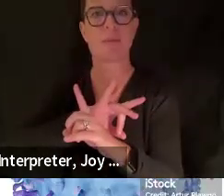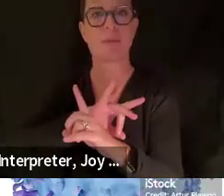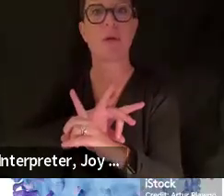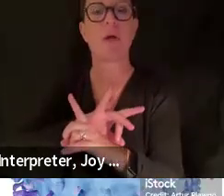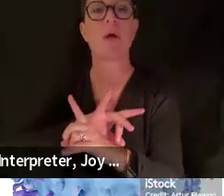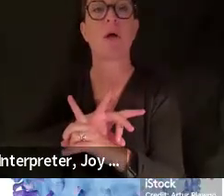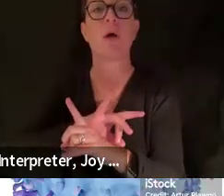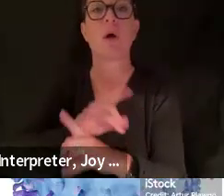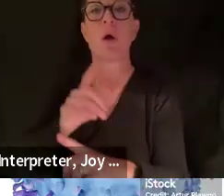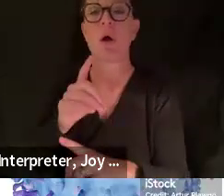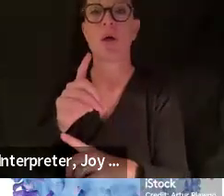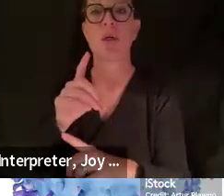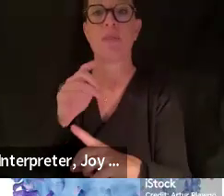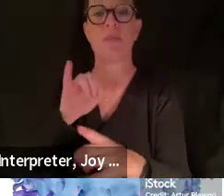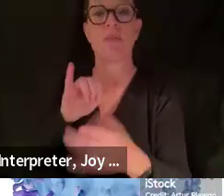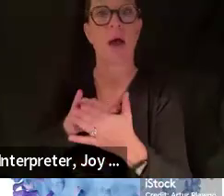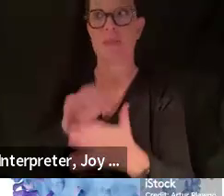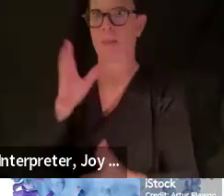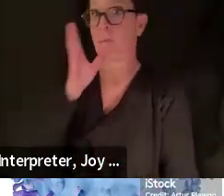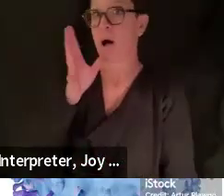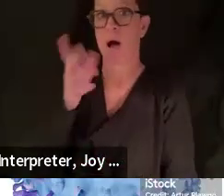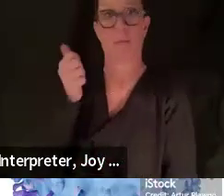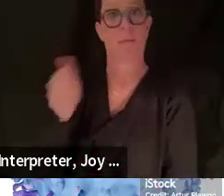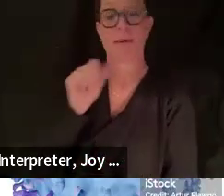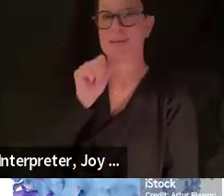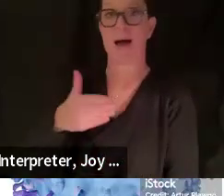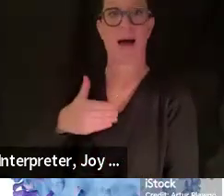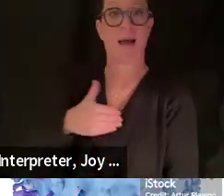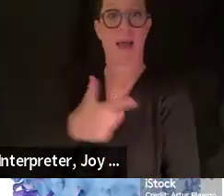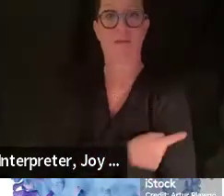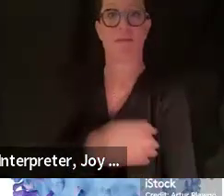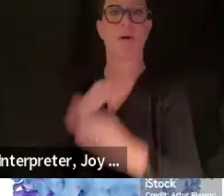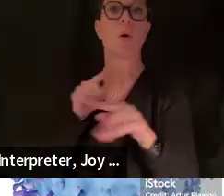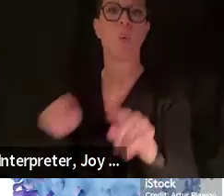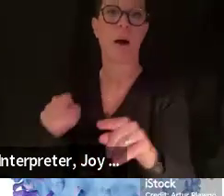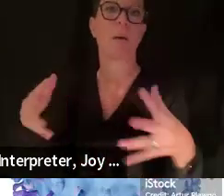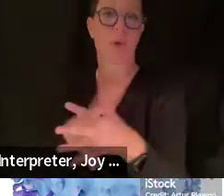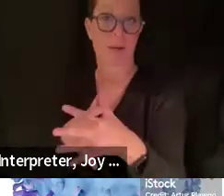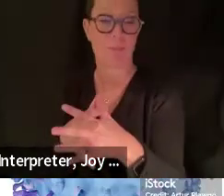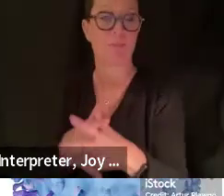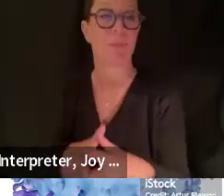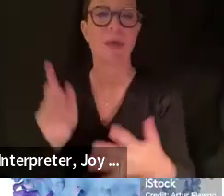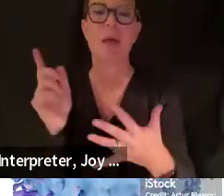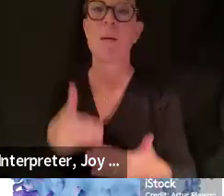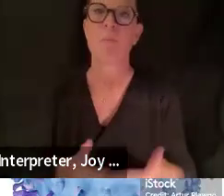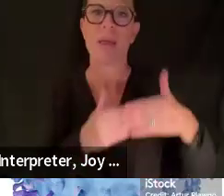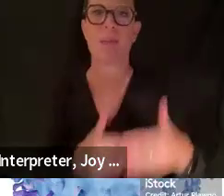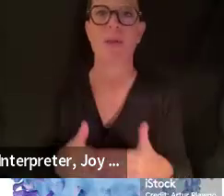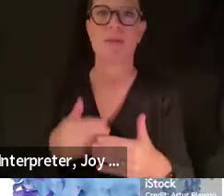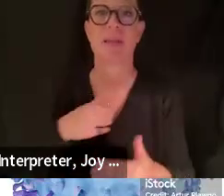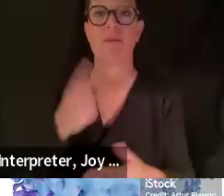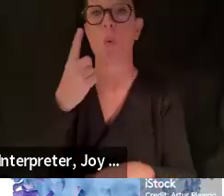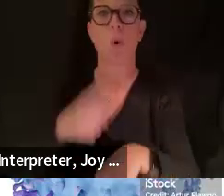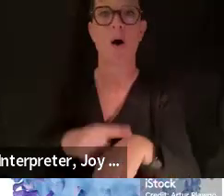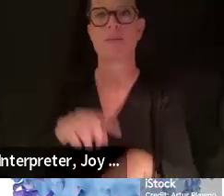whose birthing parents did not receive the RSV vaccine while pregnant. These infants can get a one dose